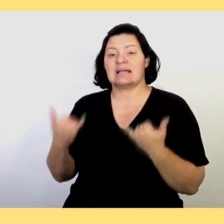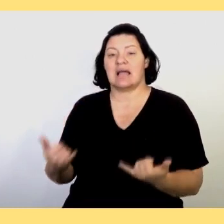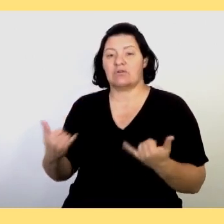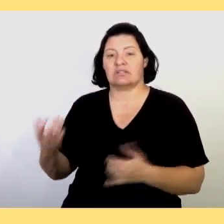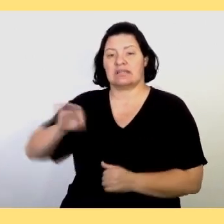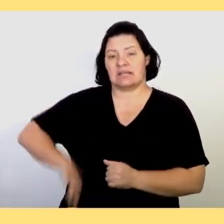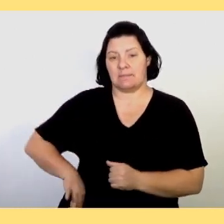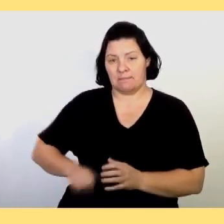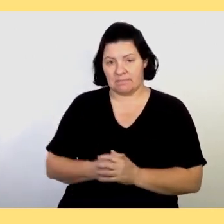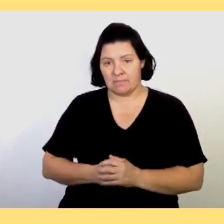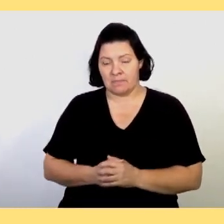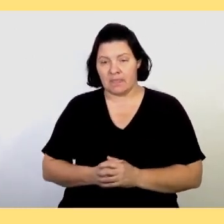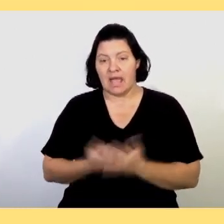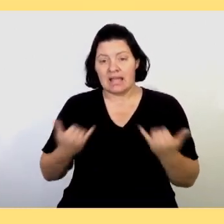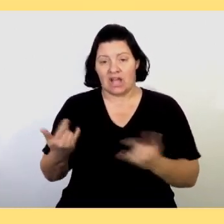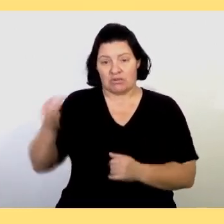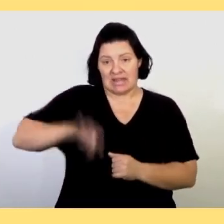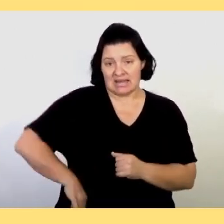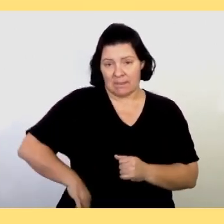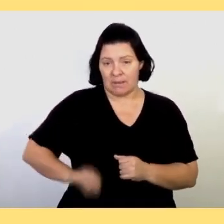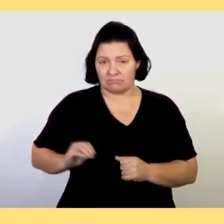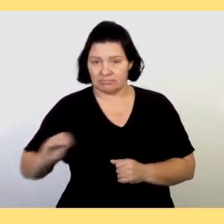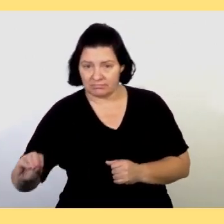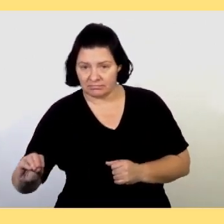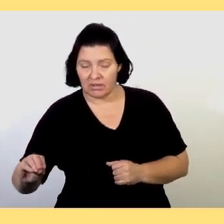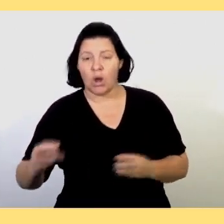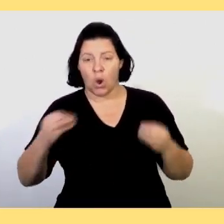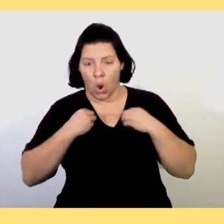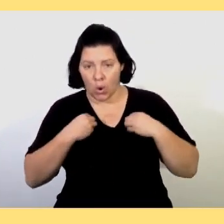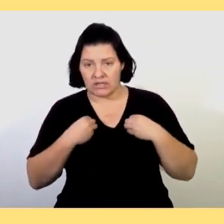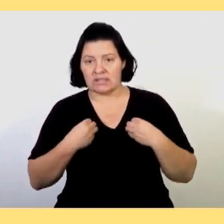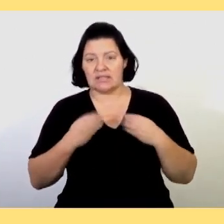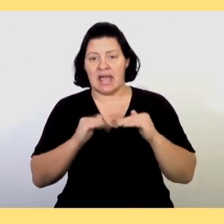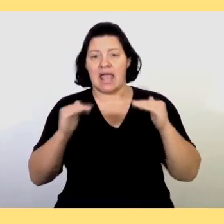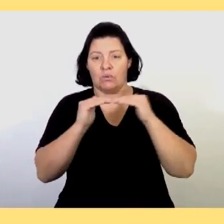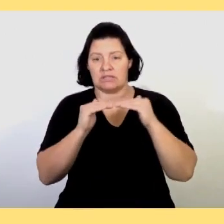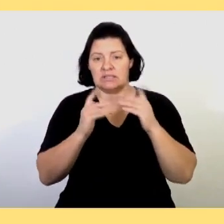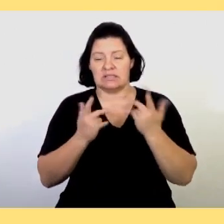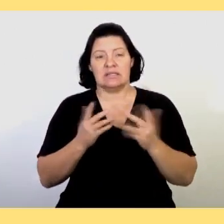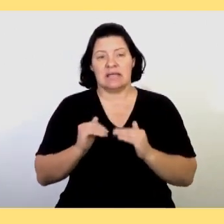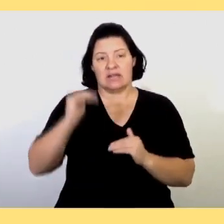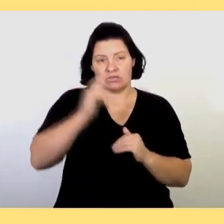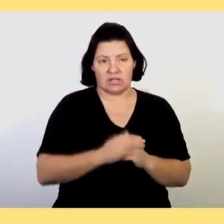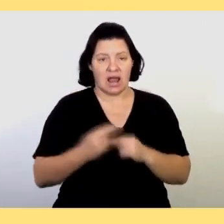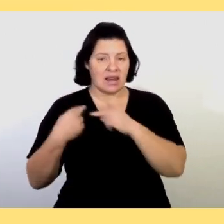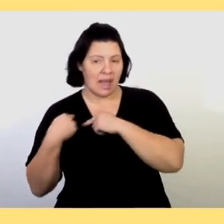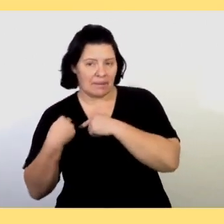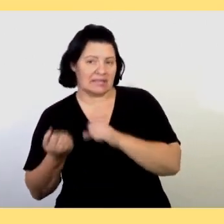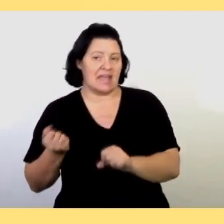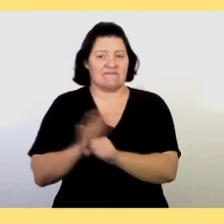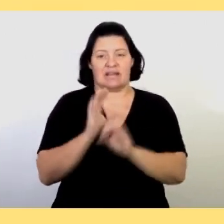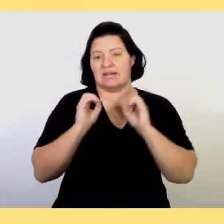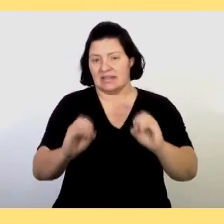current income. Once I credit current income, owner's equity is increasing. What happens to my liabilities? No